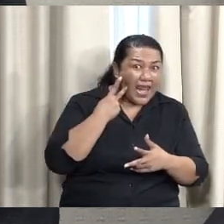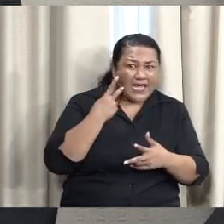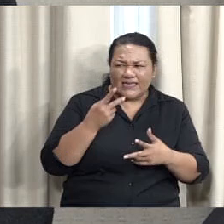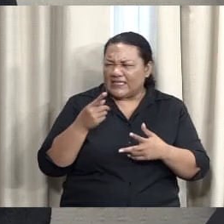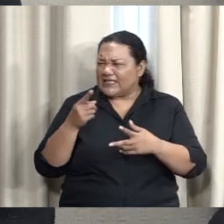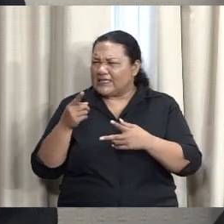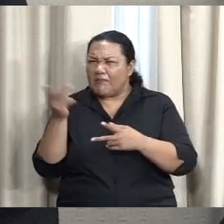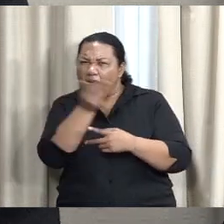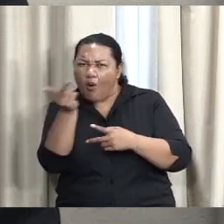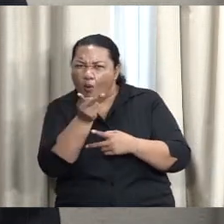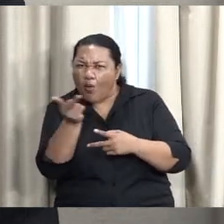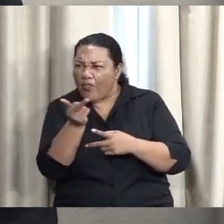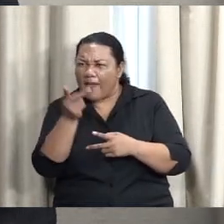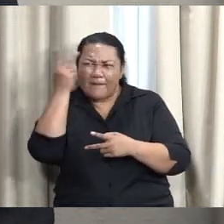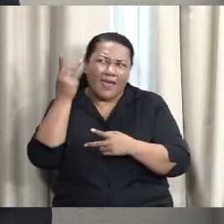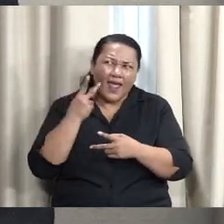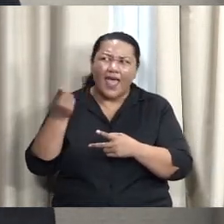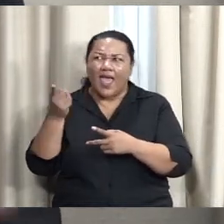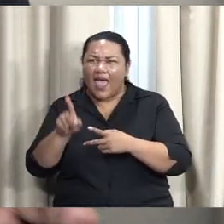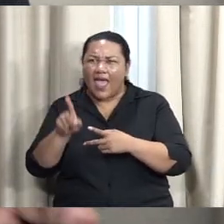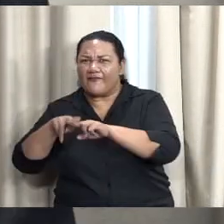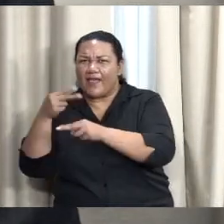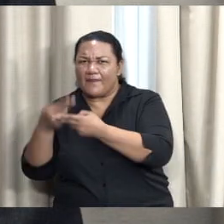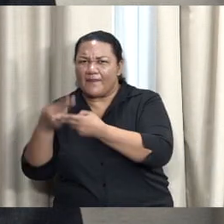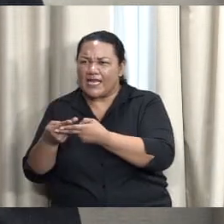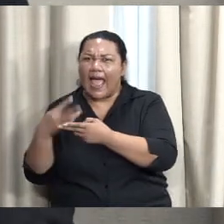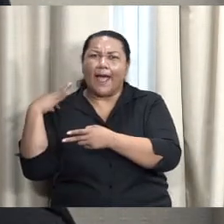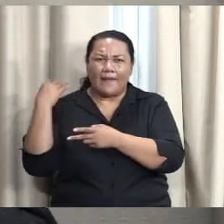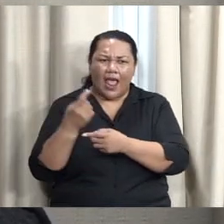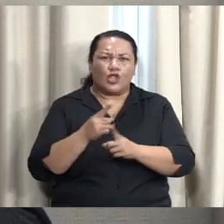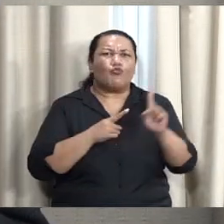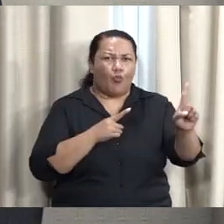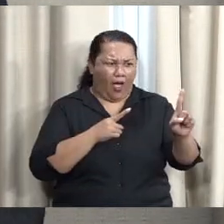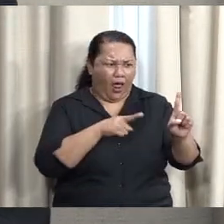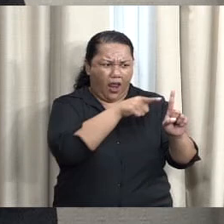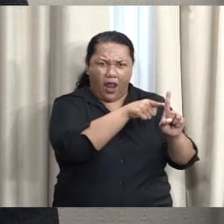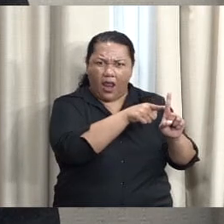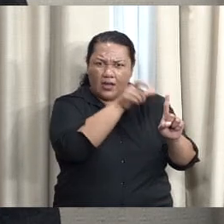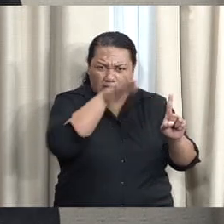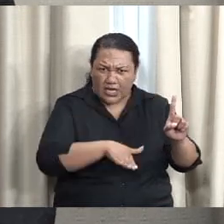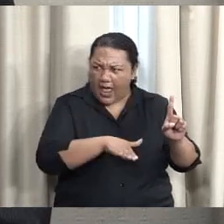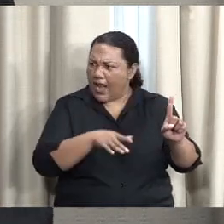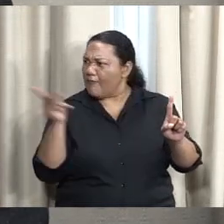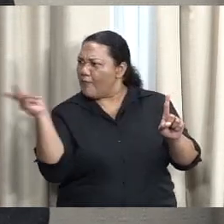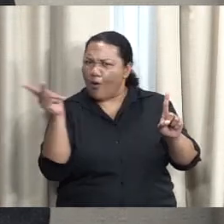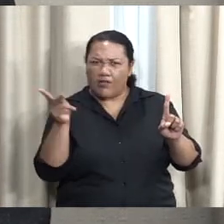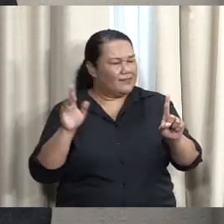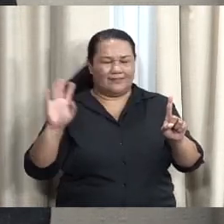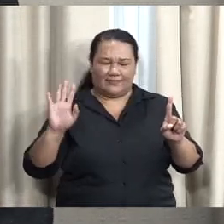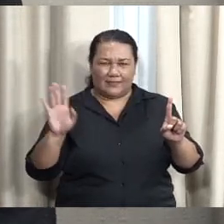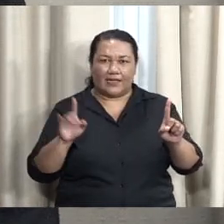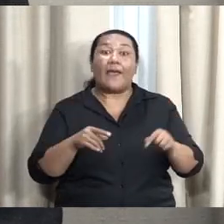The application for back to school support will open, as I said before, on Wednesday, 11th January, and will close